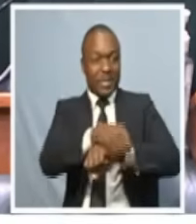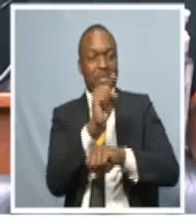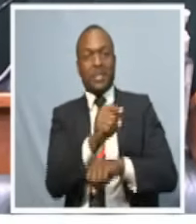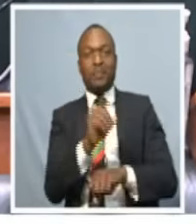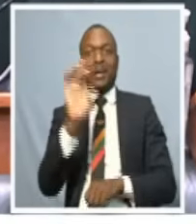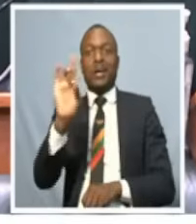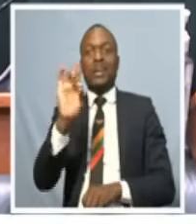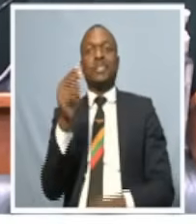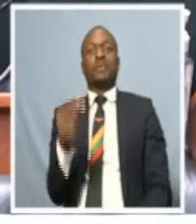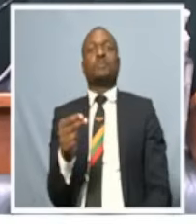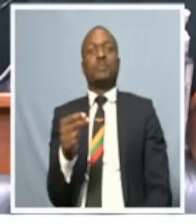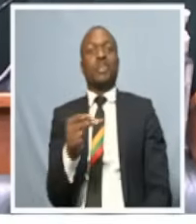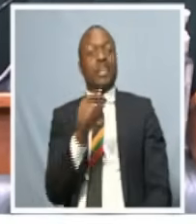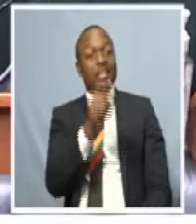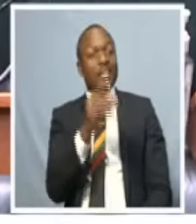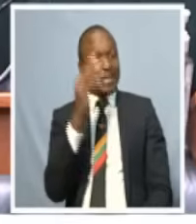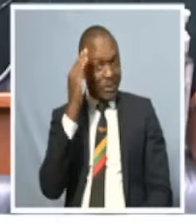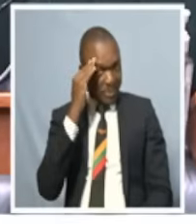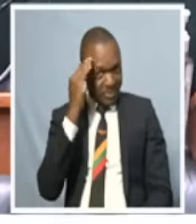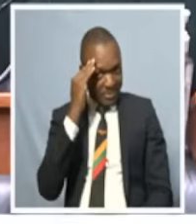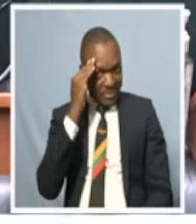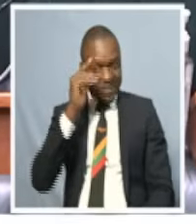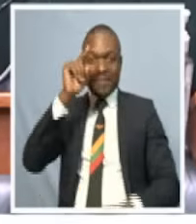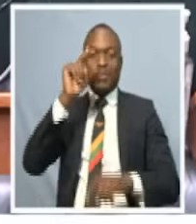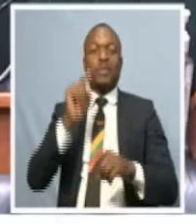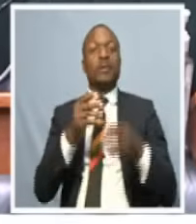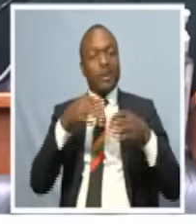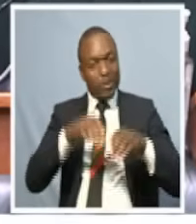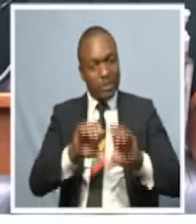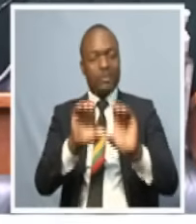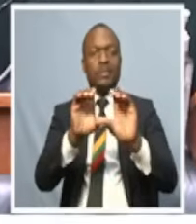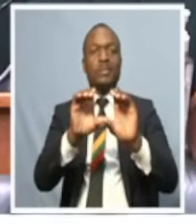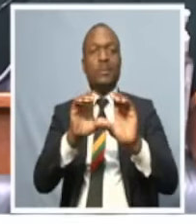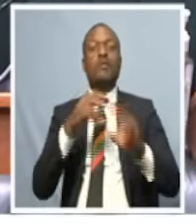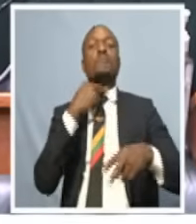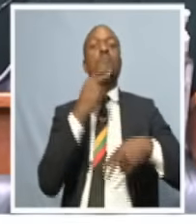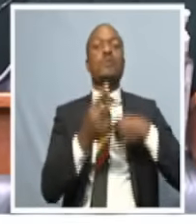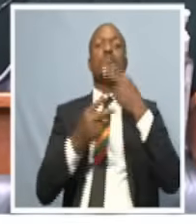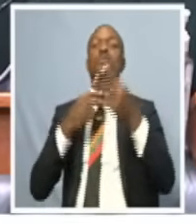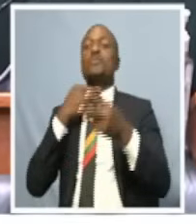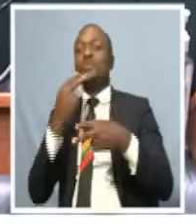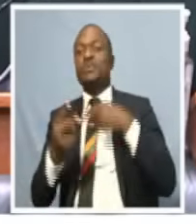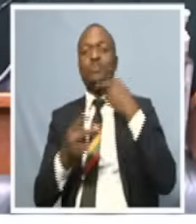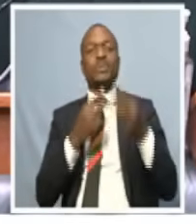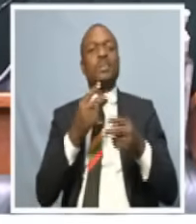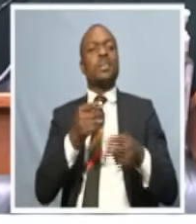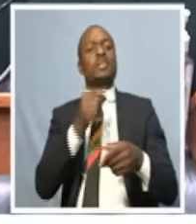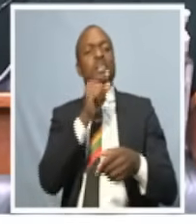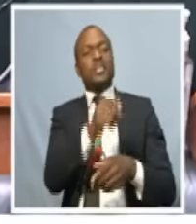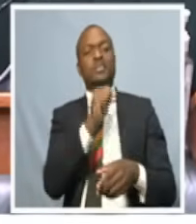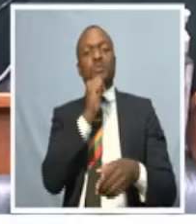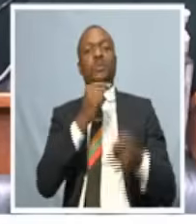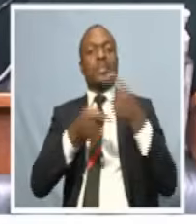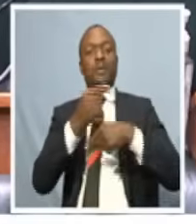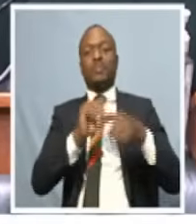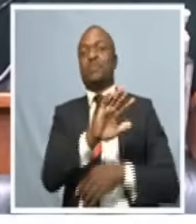hours. He knows that he can continuously make noise because he's not coming back.